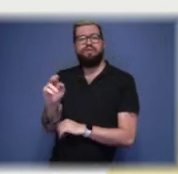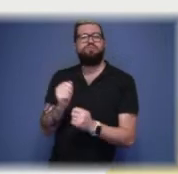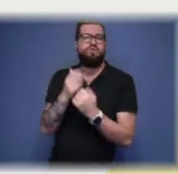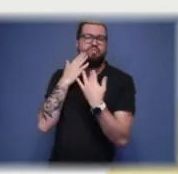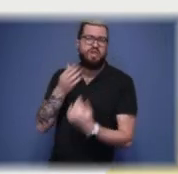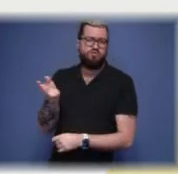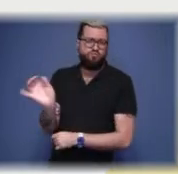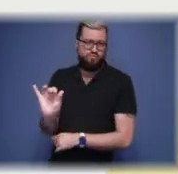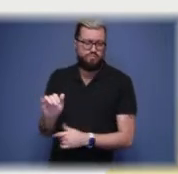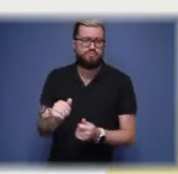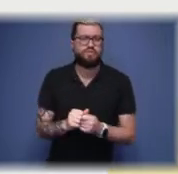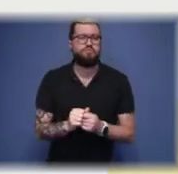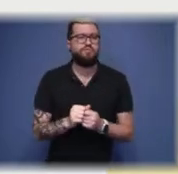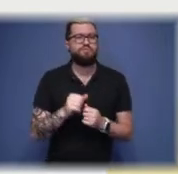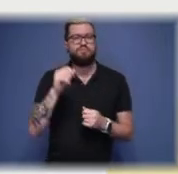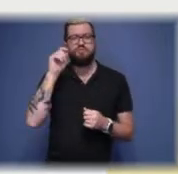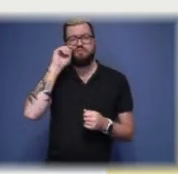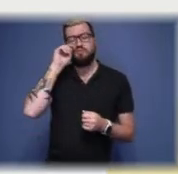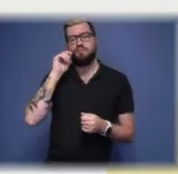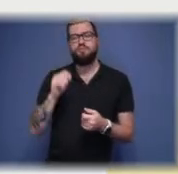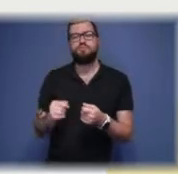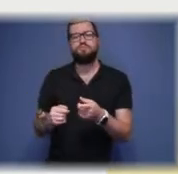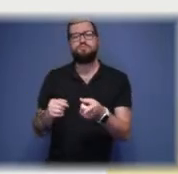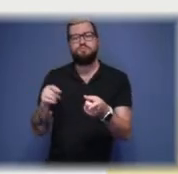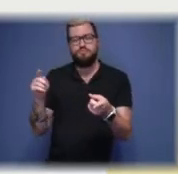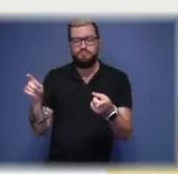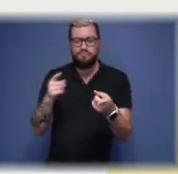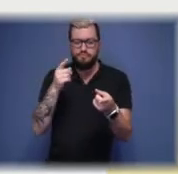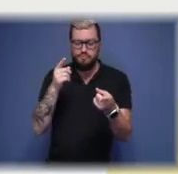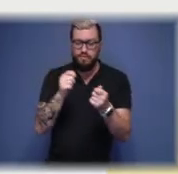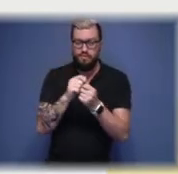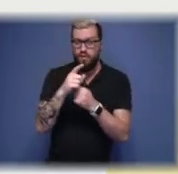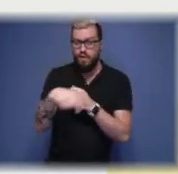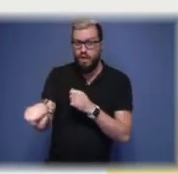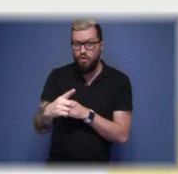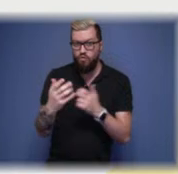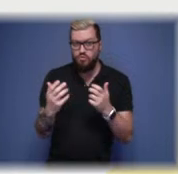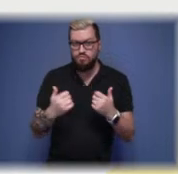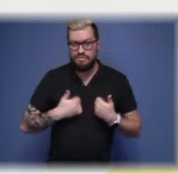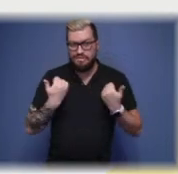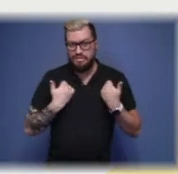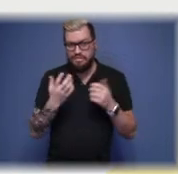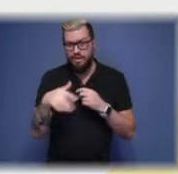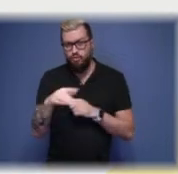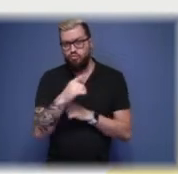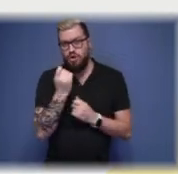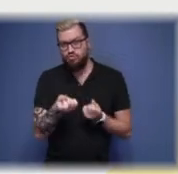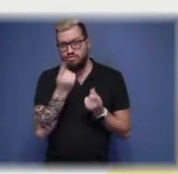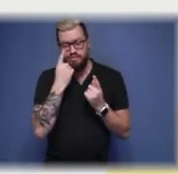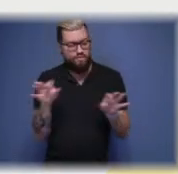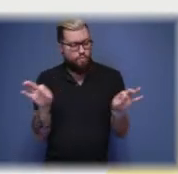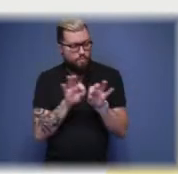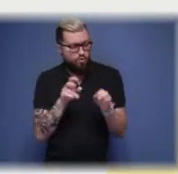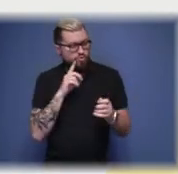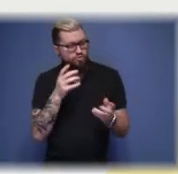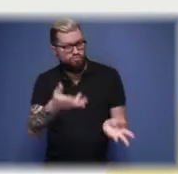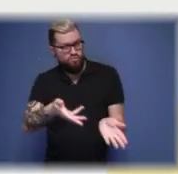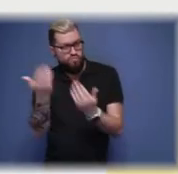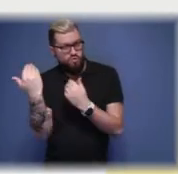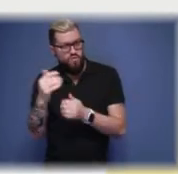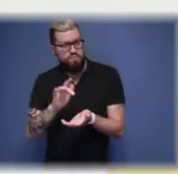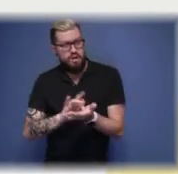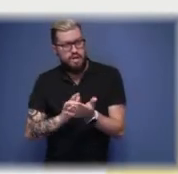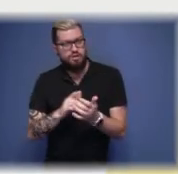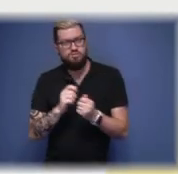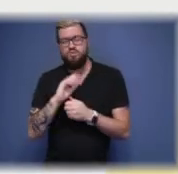But before we close, just wanted to thank all the community residents out there who understand how important it is to remove medications,